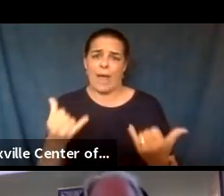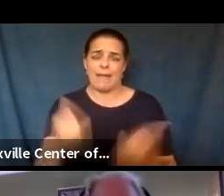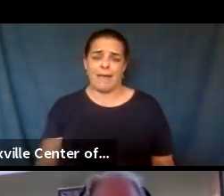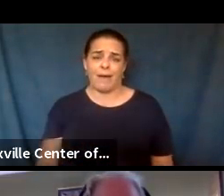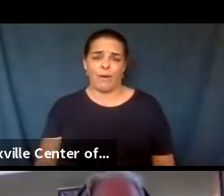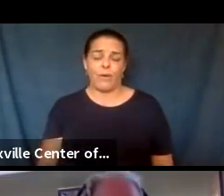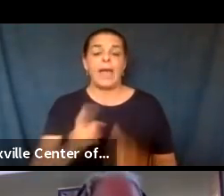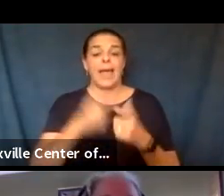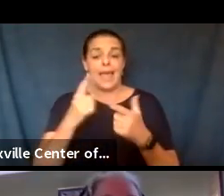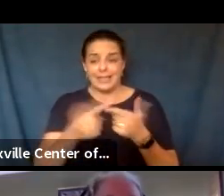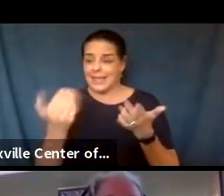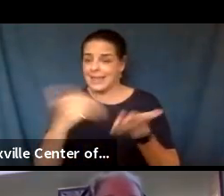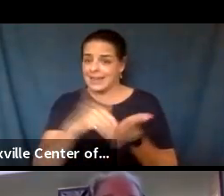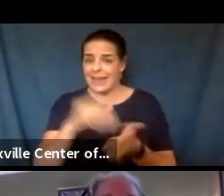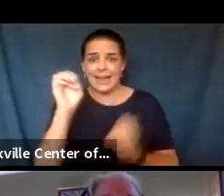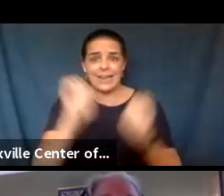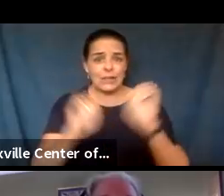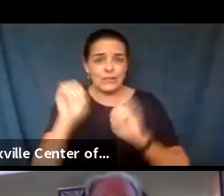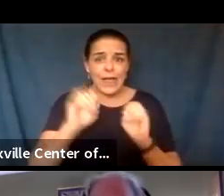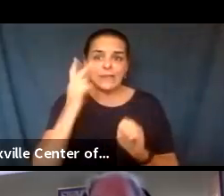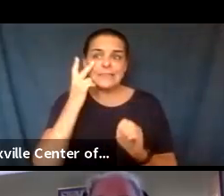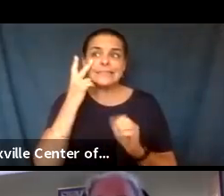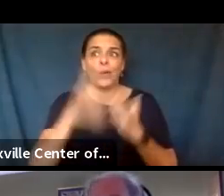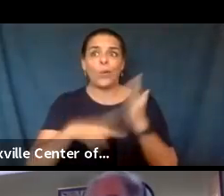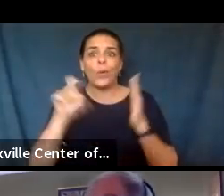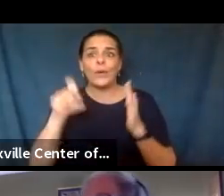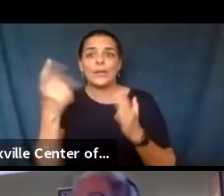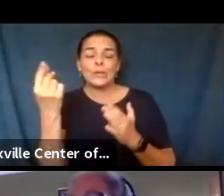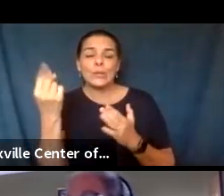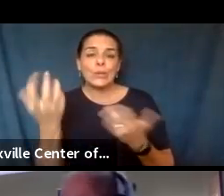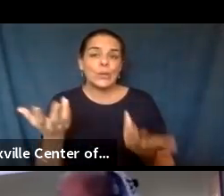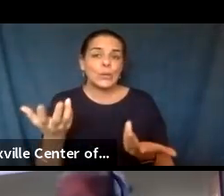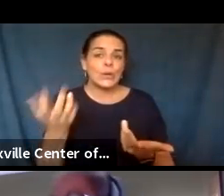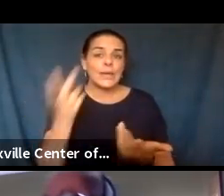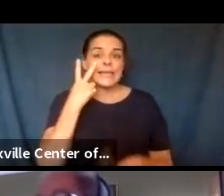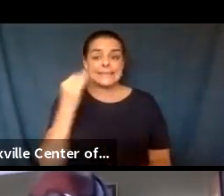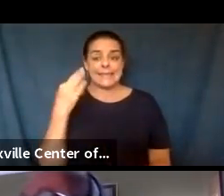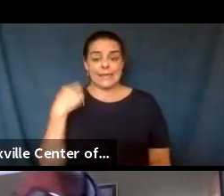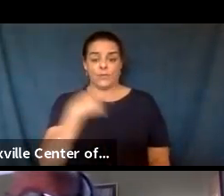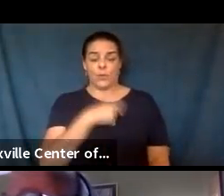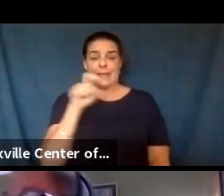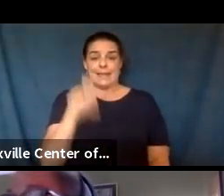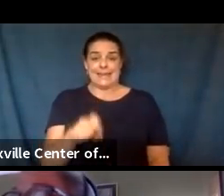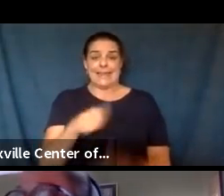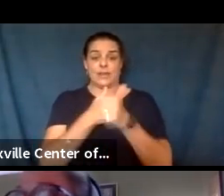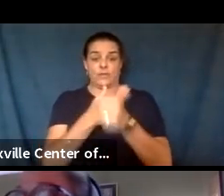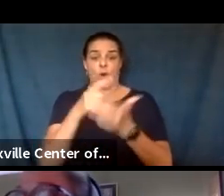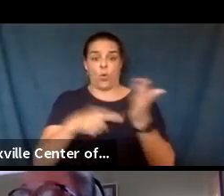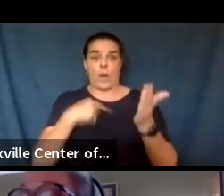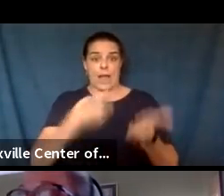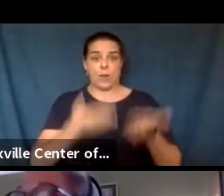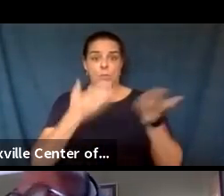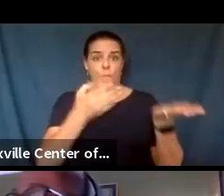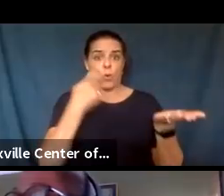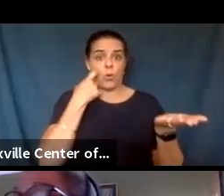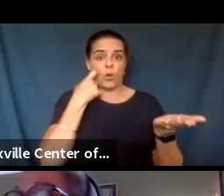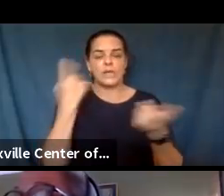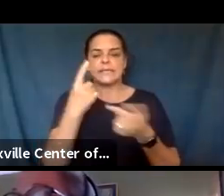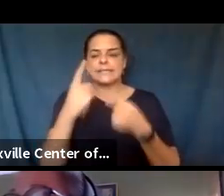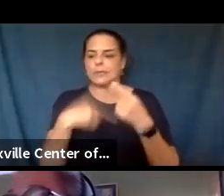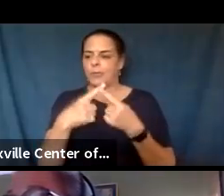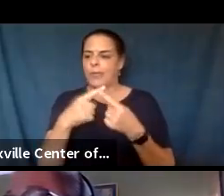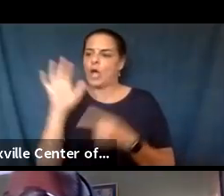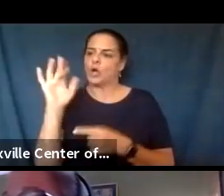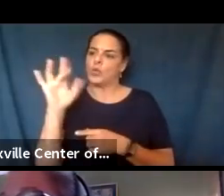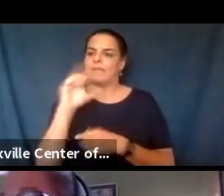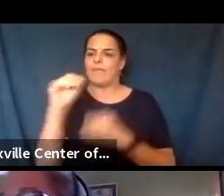we'll evaluate again. We'll see where we need to go. We'll see if we need to do what I was going to propose earlier, something about 25 and